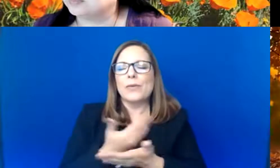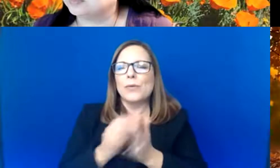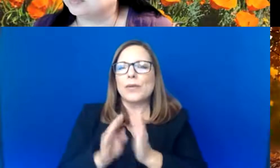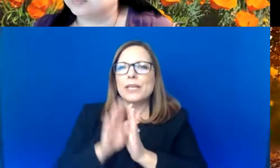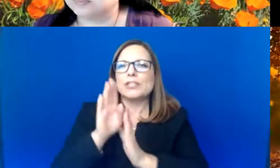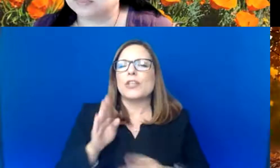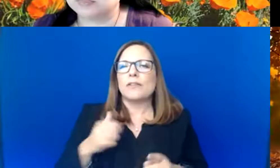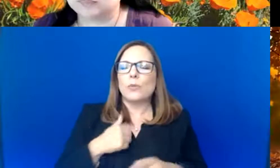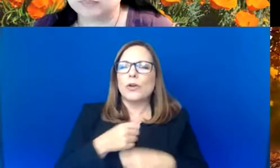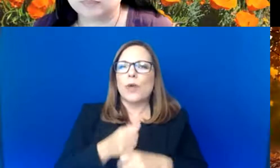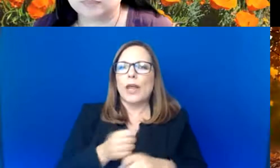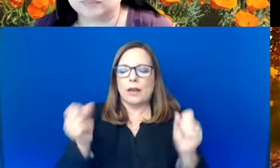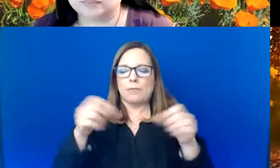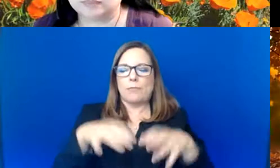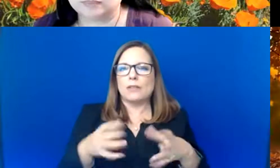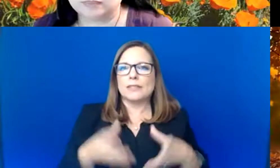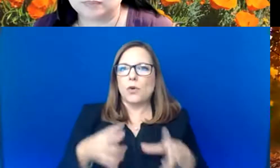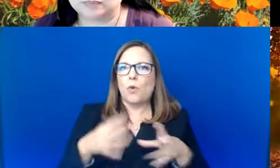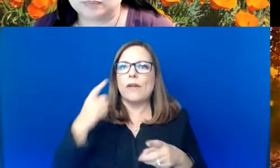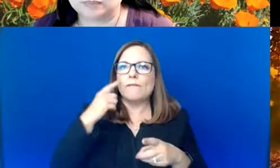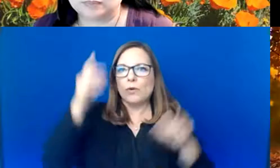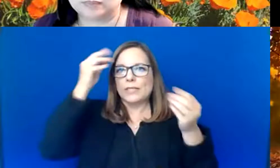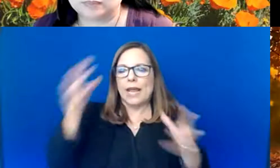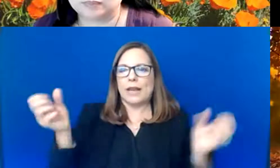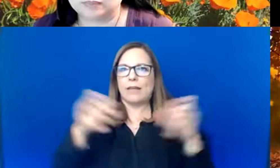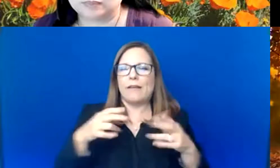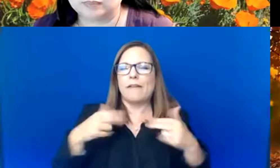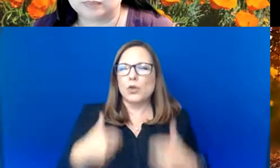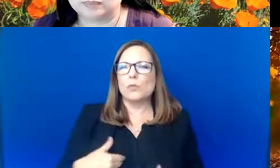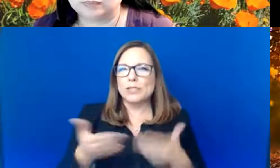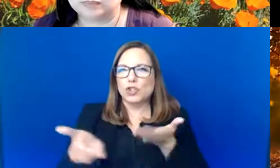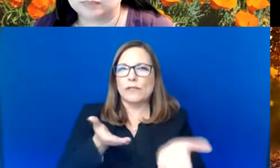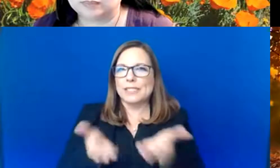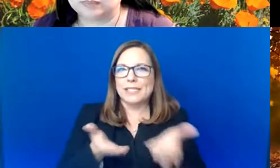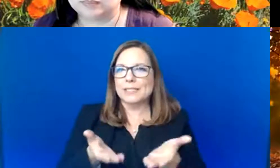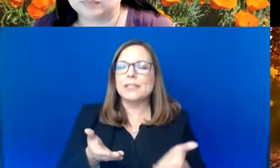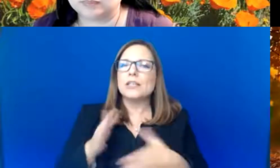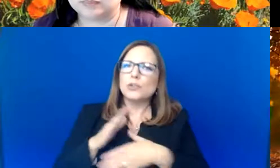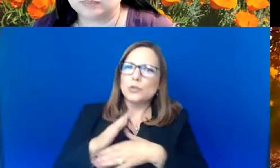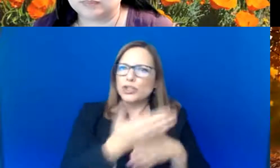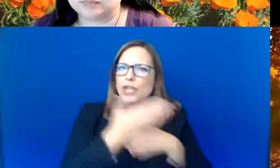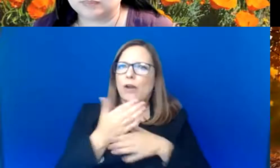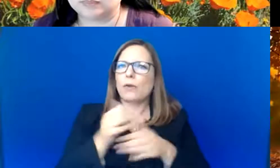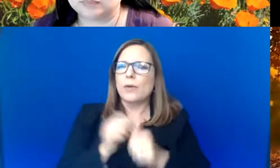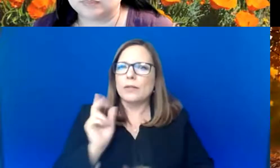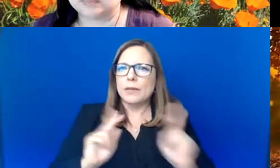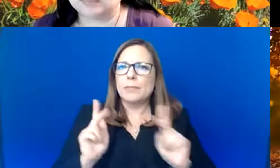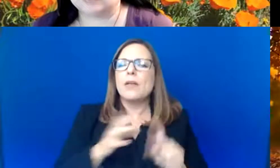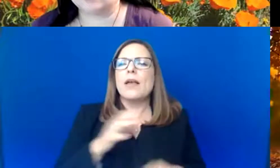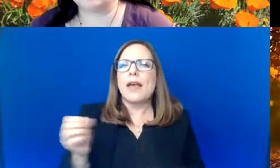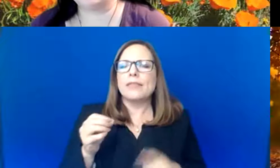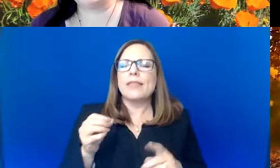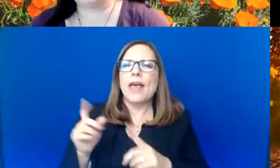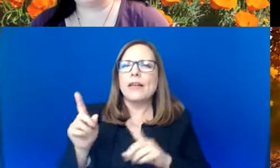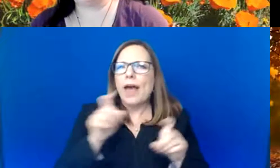a repository where all sorts of health and human services data has been shared. And we've been going through some legal opinions about what can be